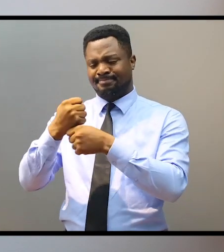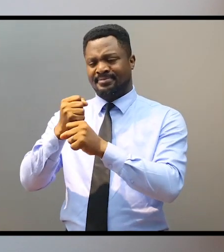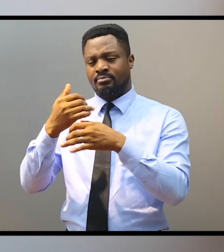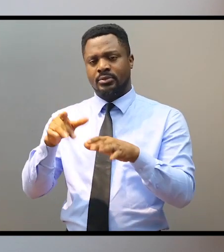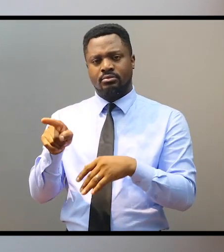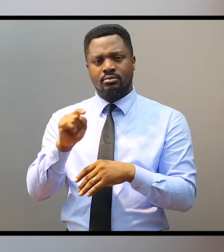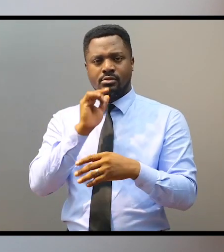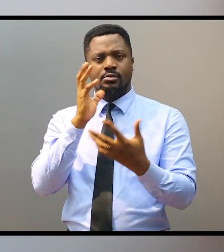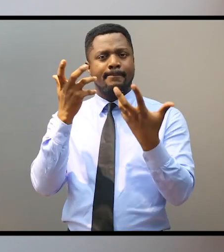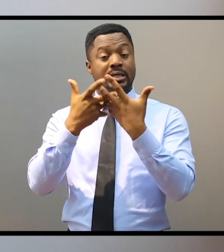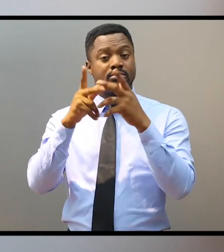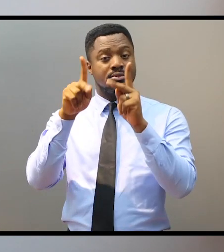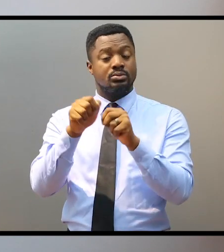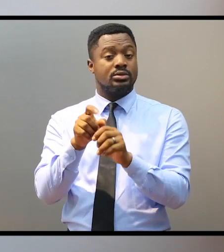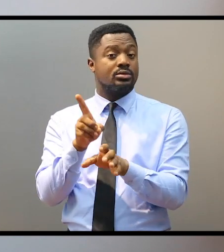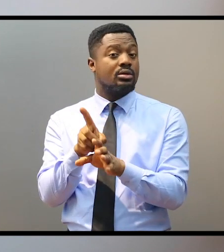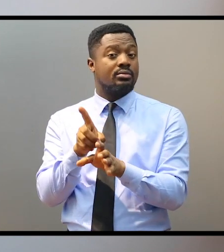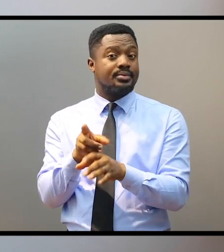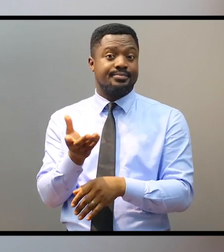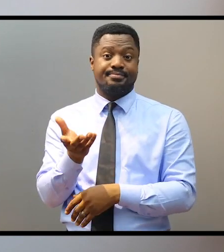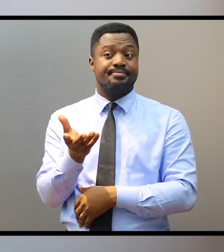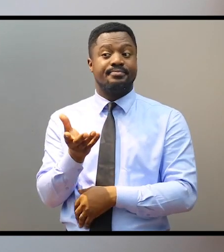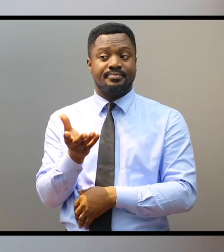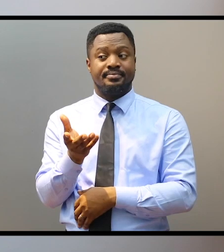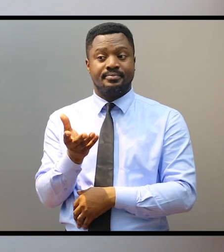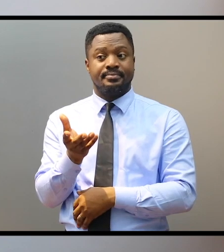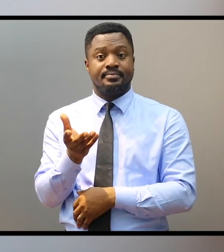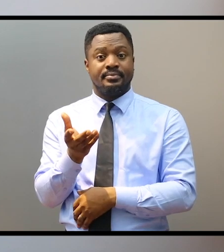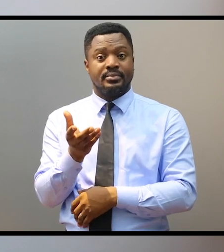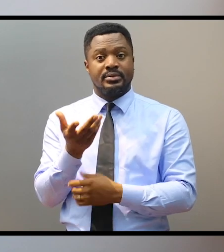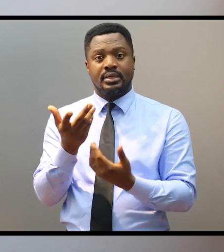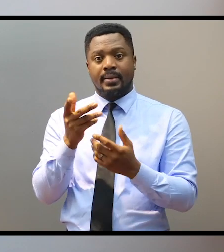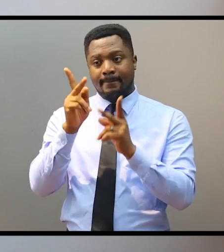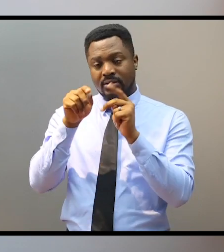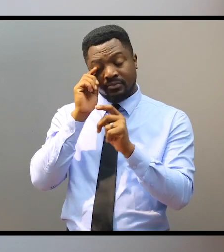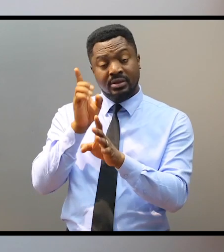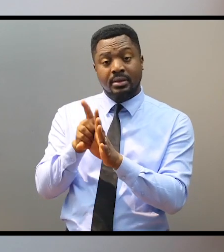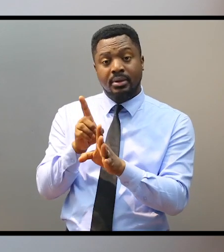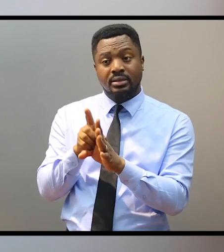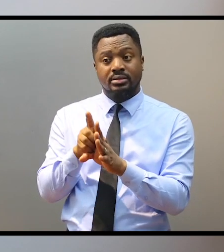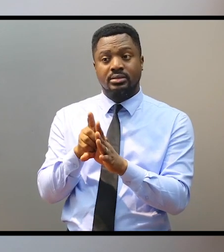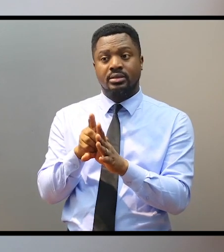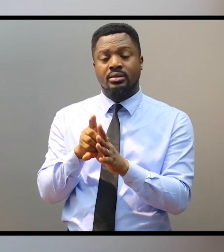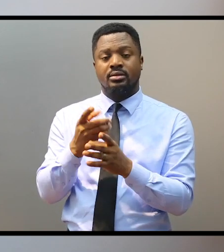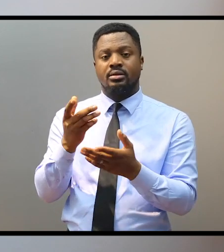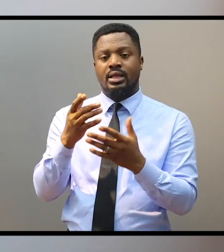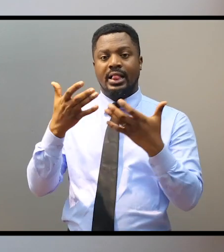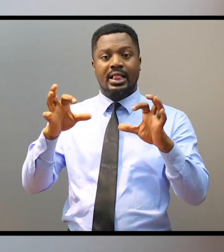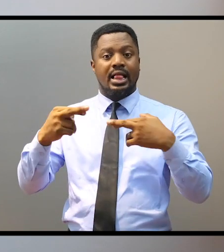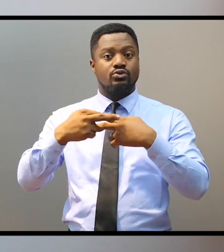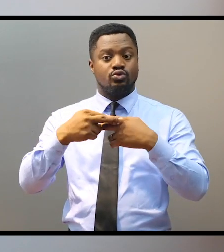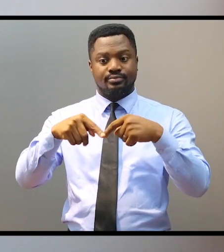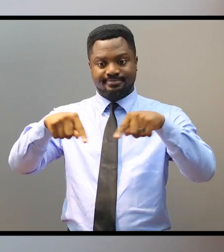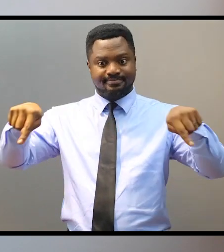to in such a way that it would cater for the needs of somebody with an impairment or a disability, or the